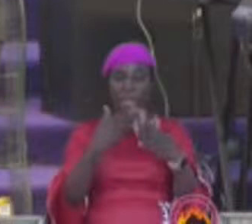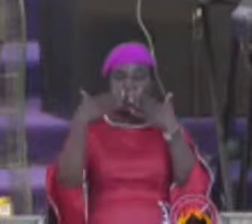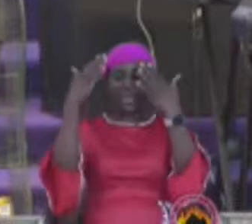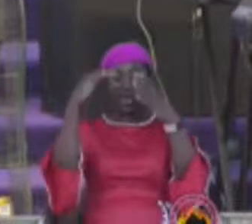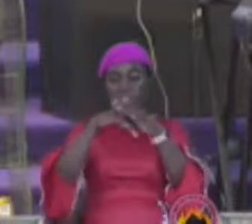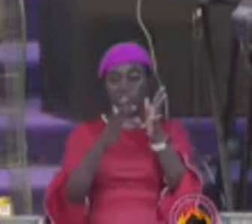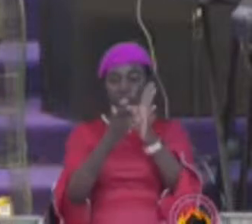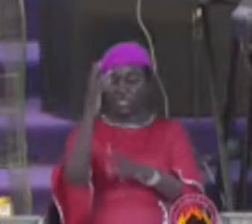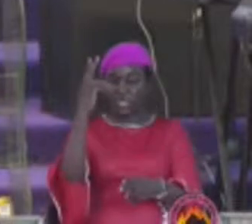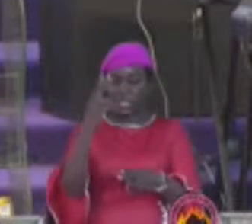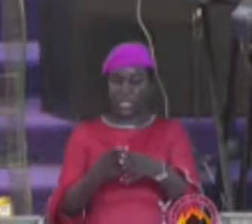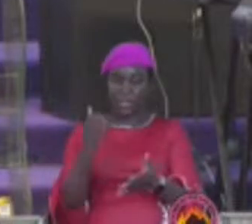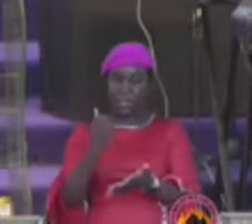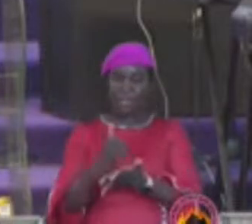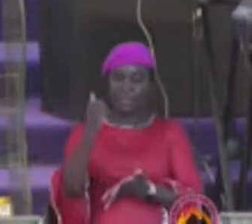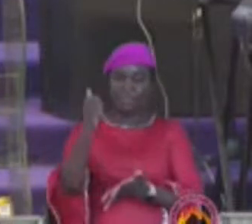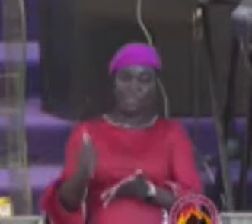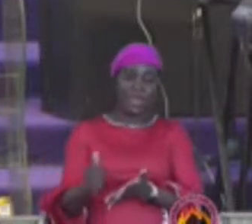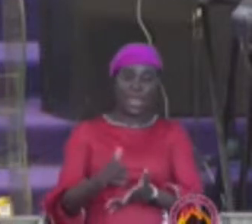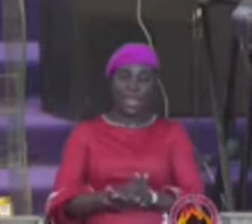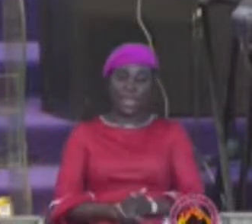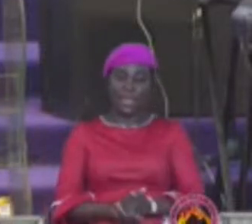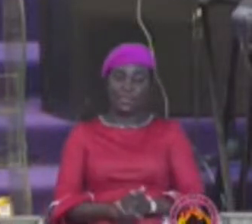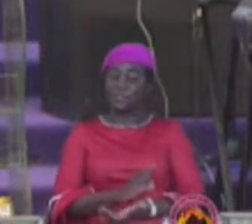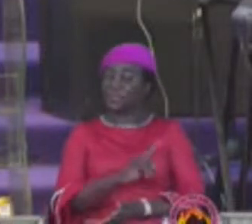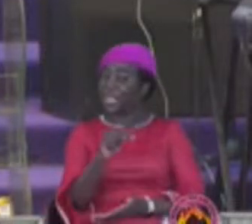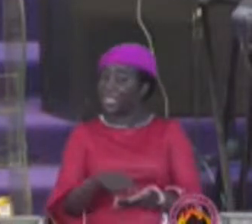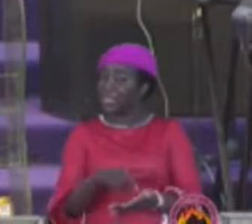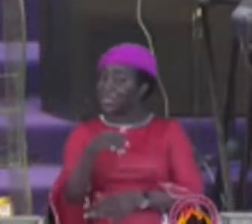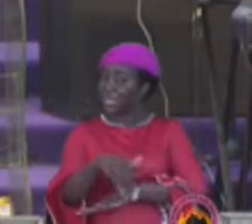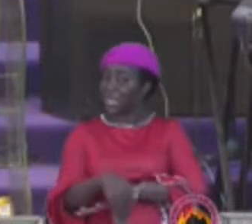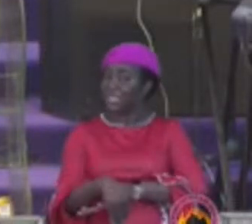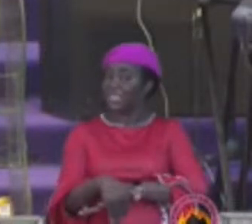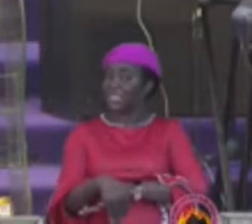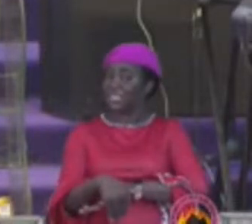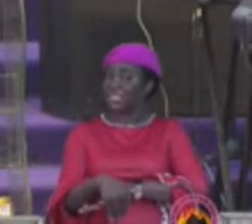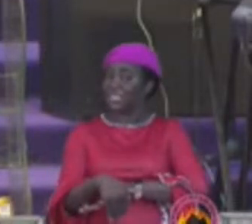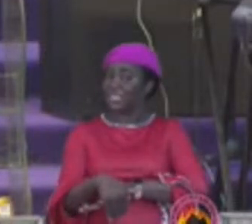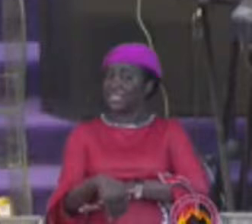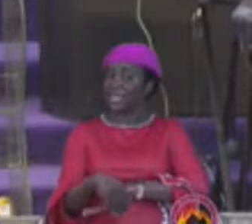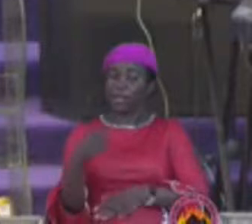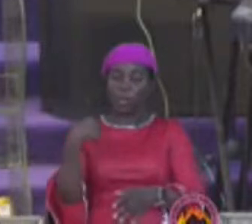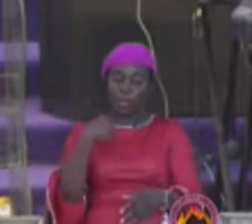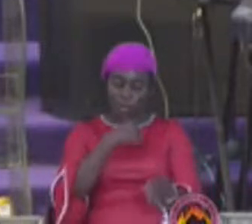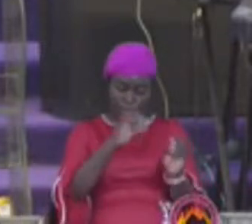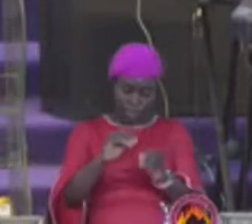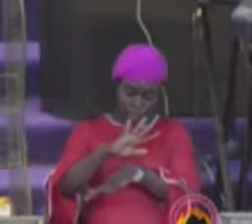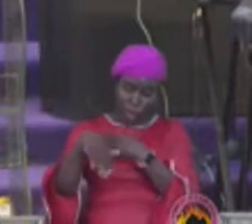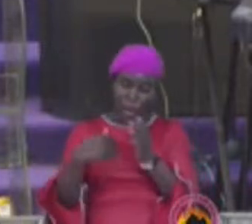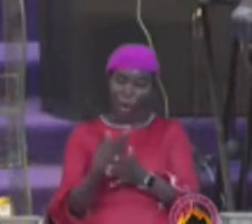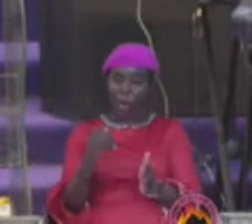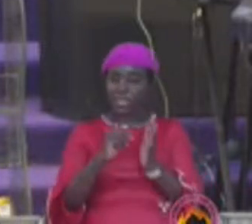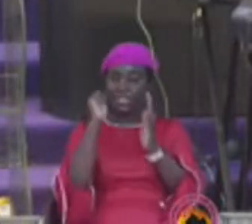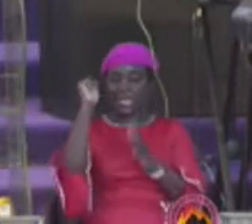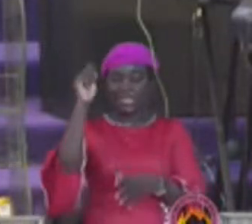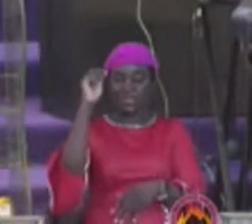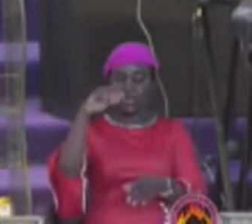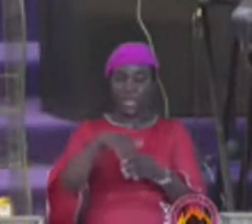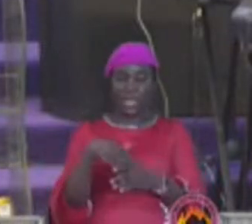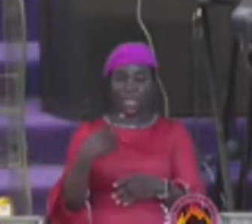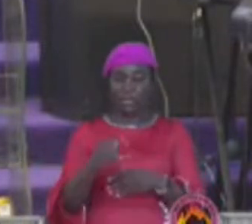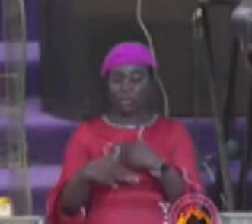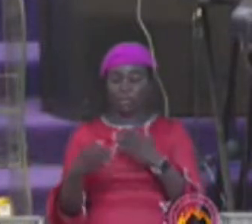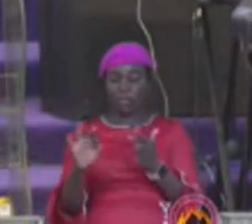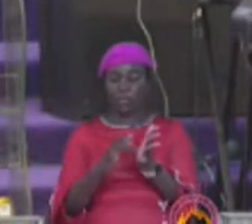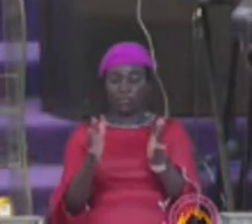name of Jesus. Tonight, Lord, we soak all the testimonies in your